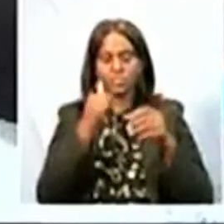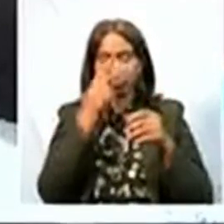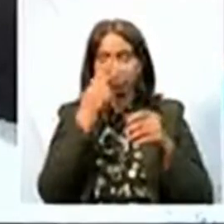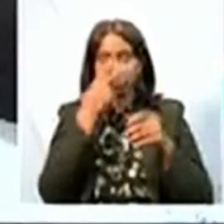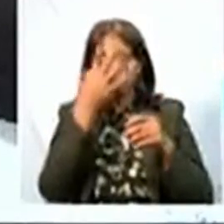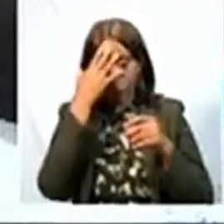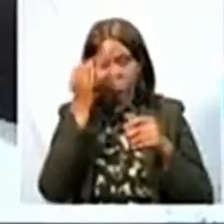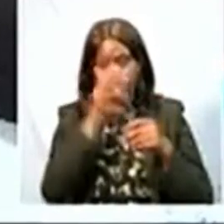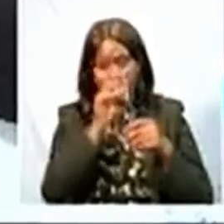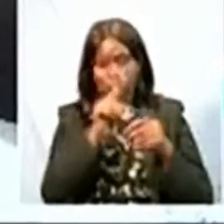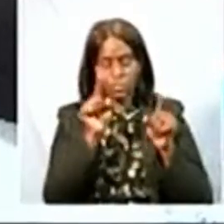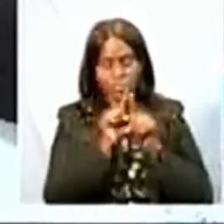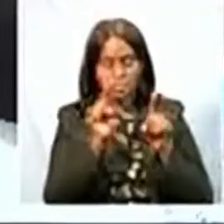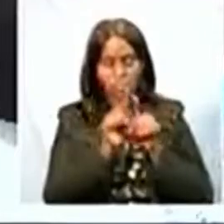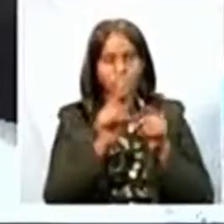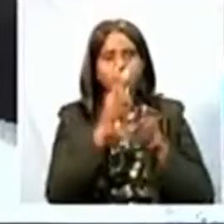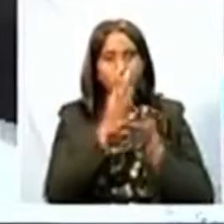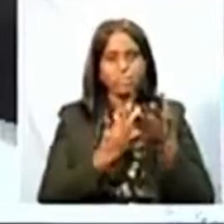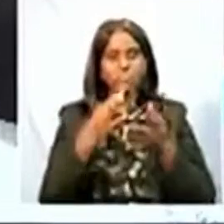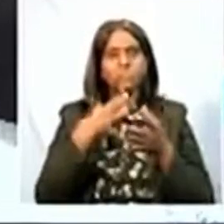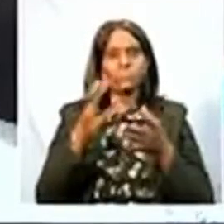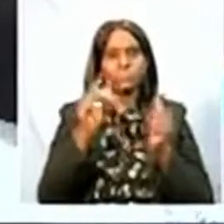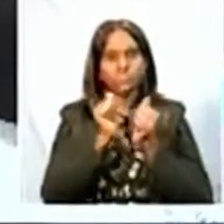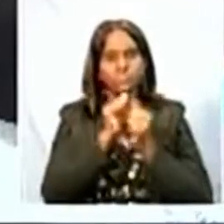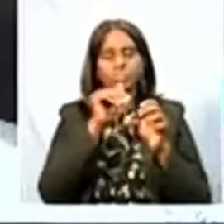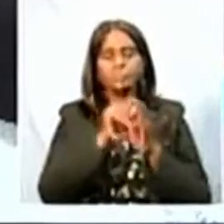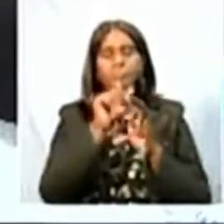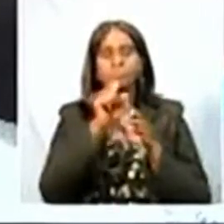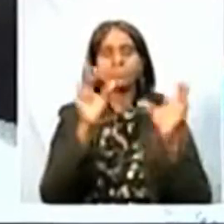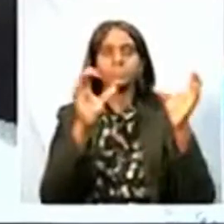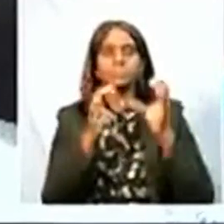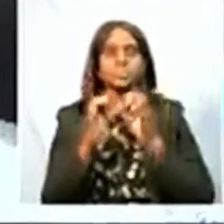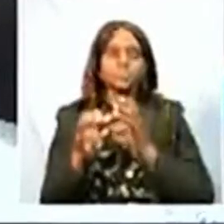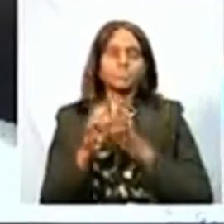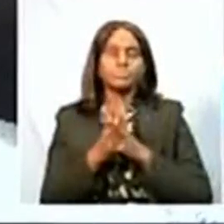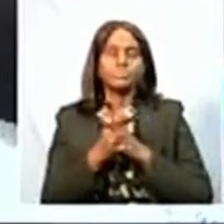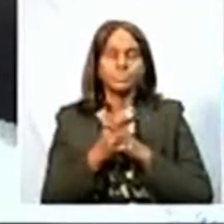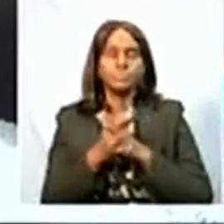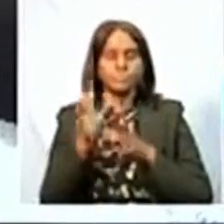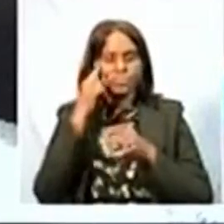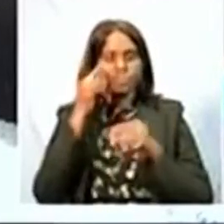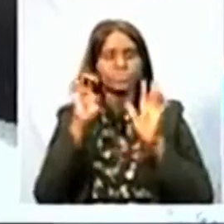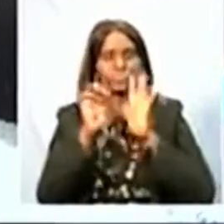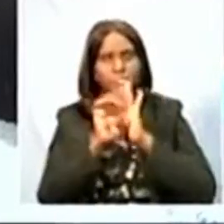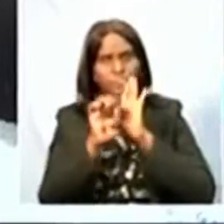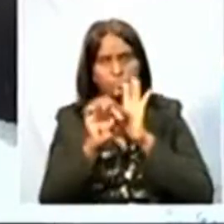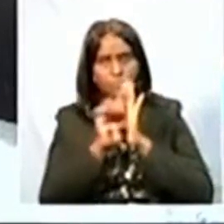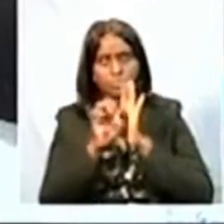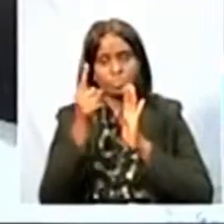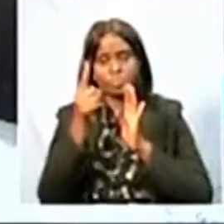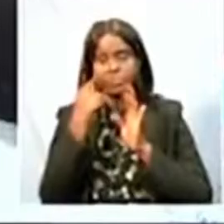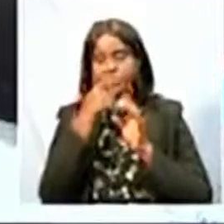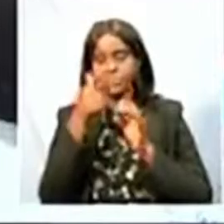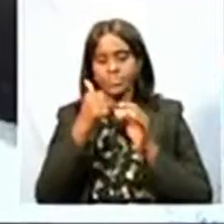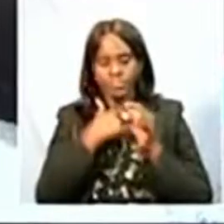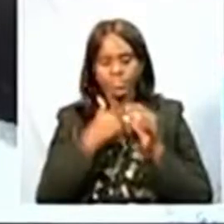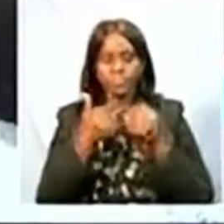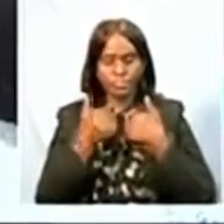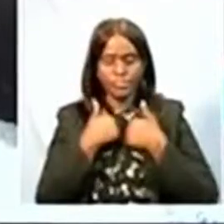overlooked the ages of some applicants within the clubs. For example, the ones that we have attached,